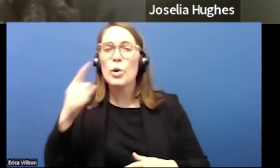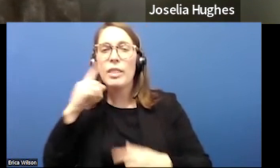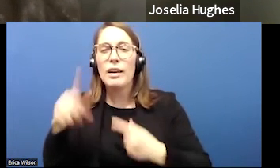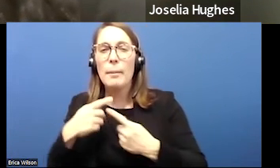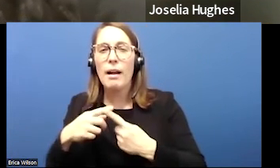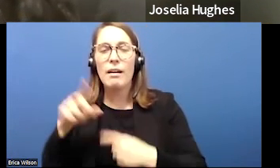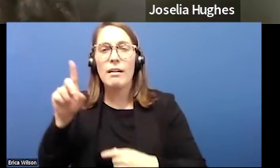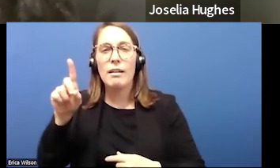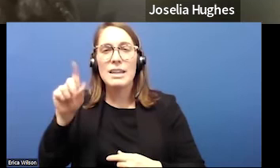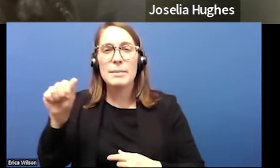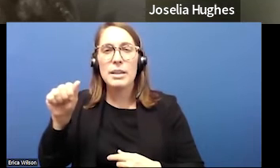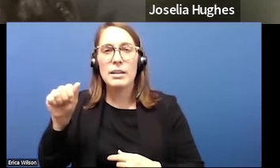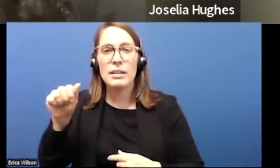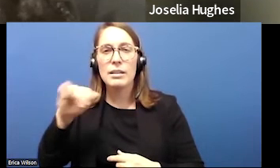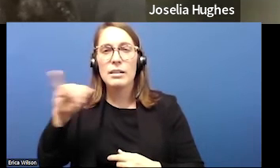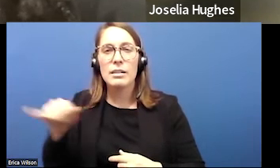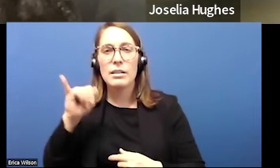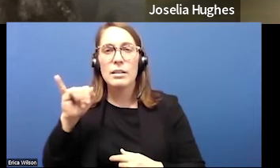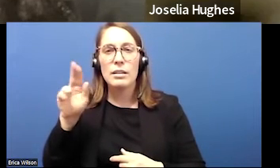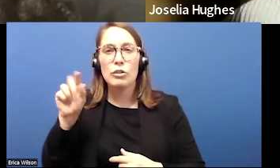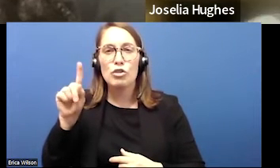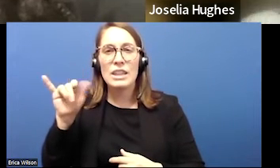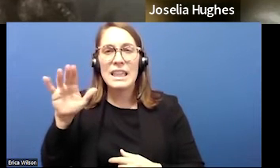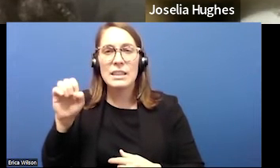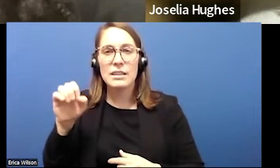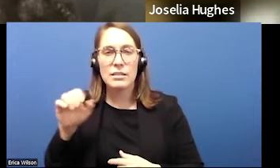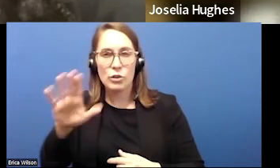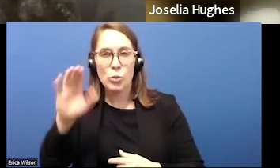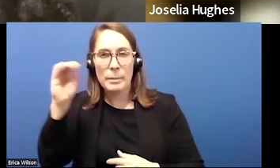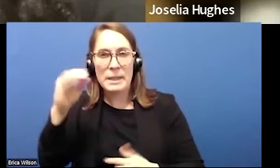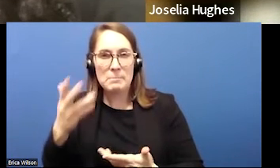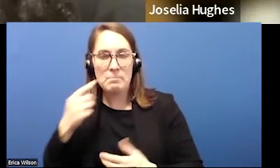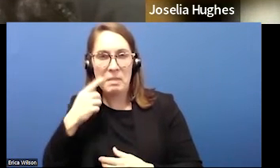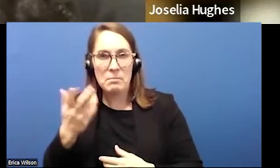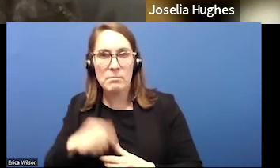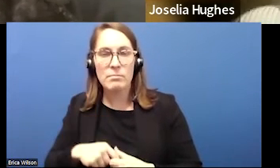What do you think about disability justice? What do you have to say about it?